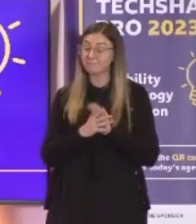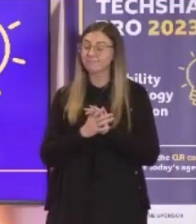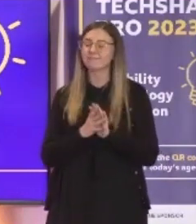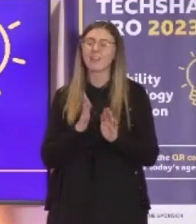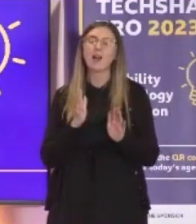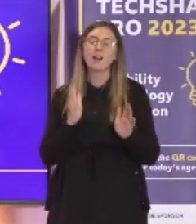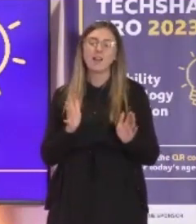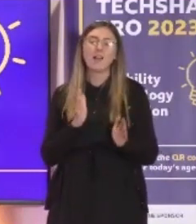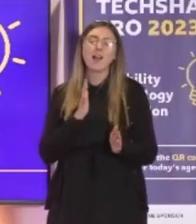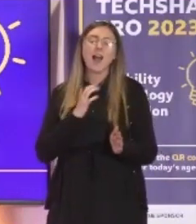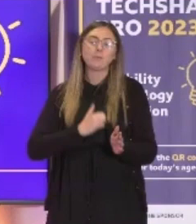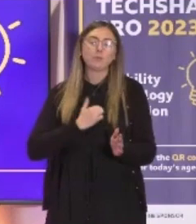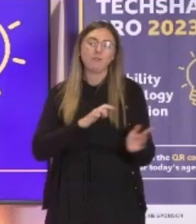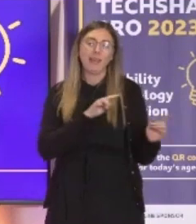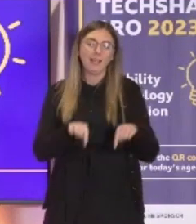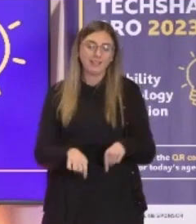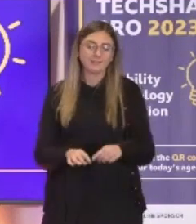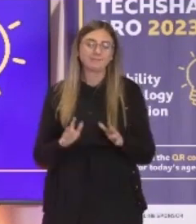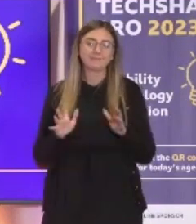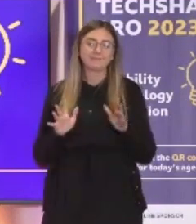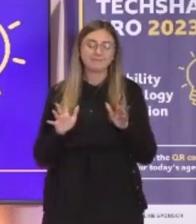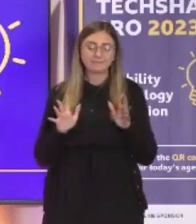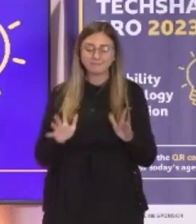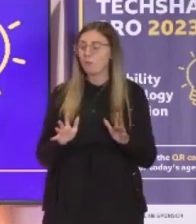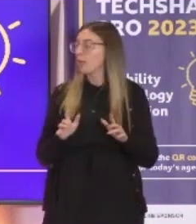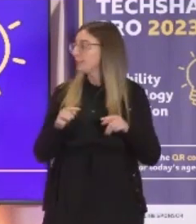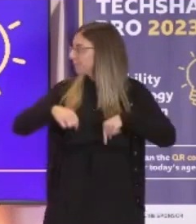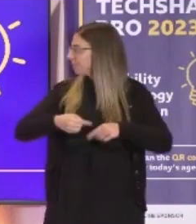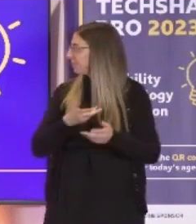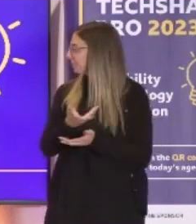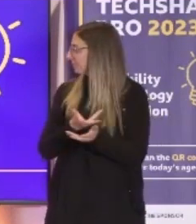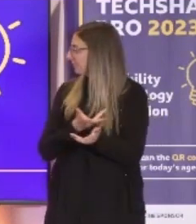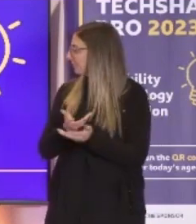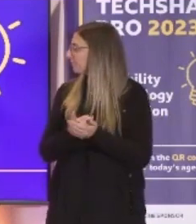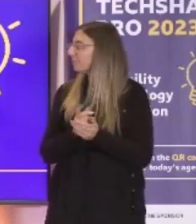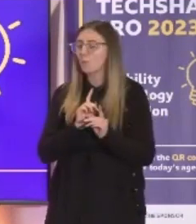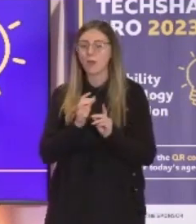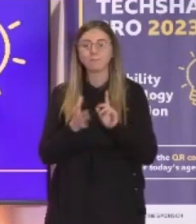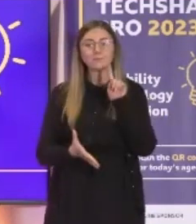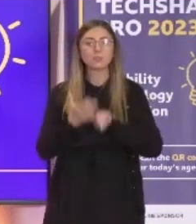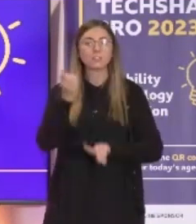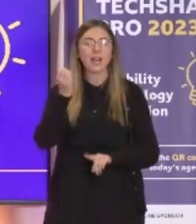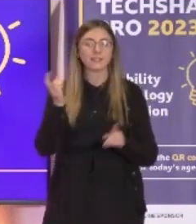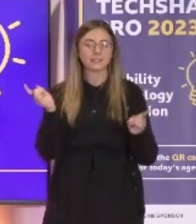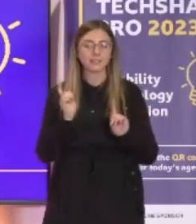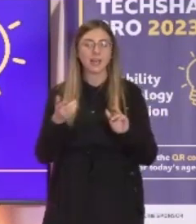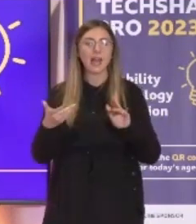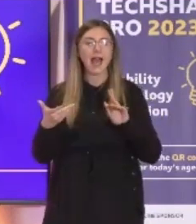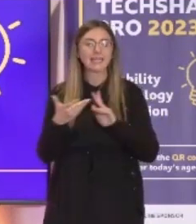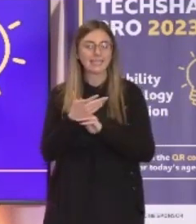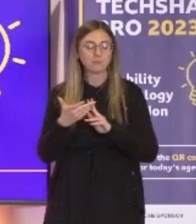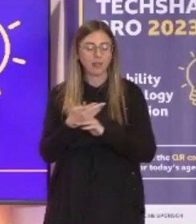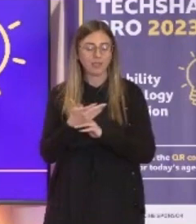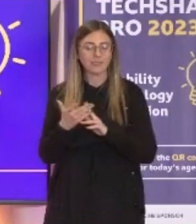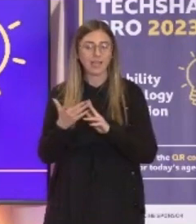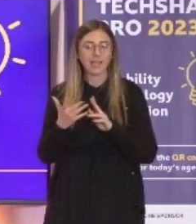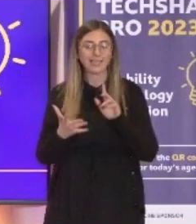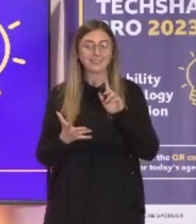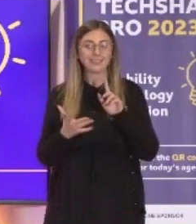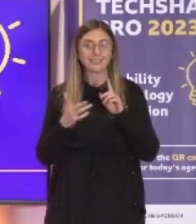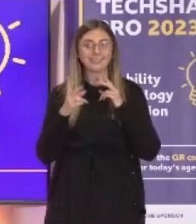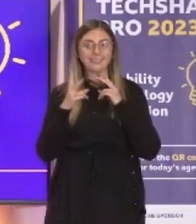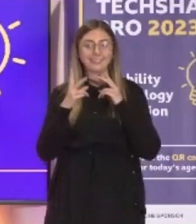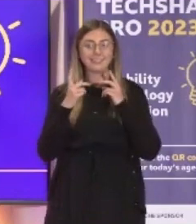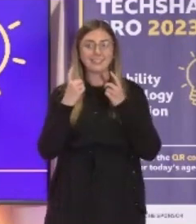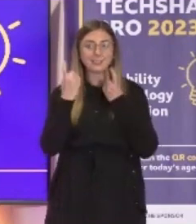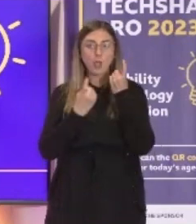sorry you've been dragged away, but what we want to talk about is the amazing success of the Accessibility Discovery Centre that you've developed